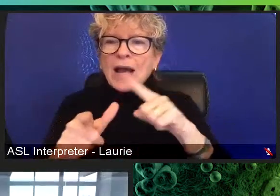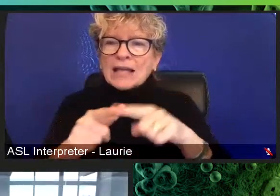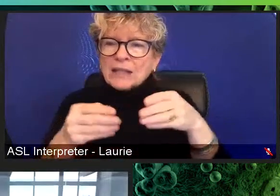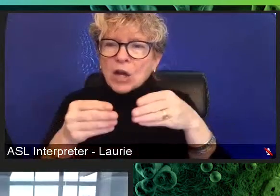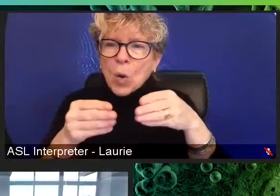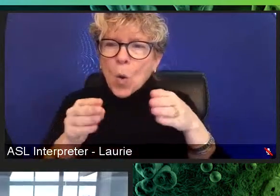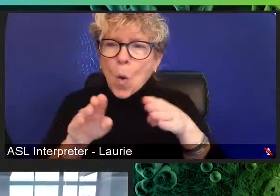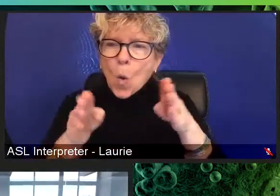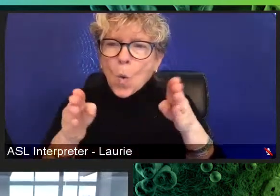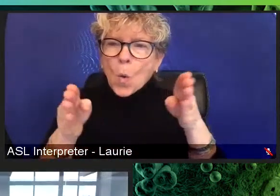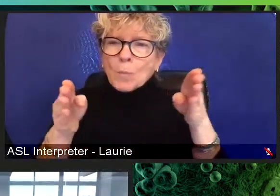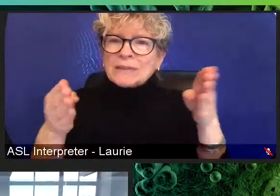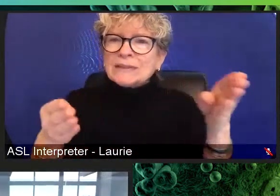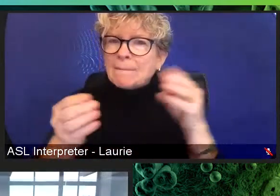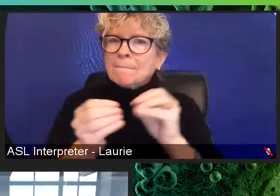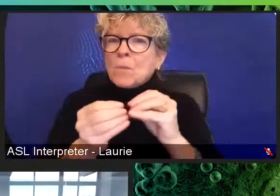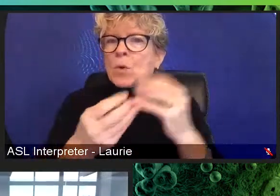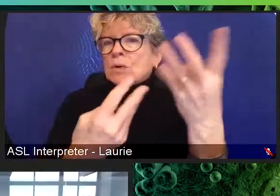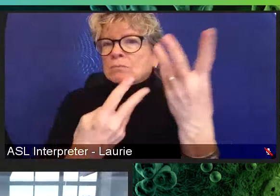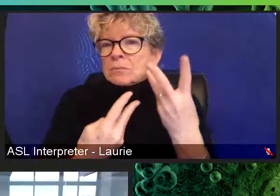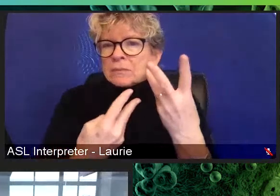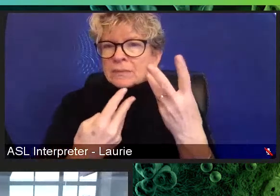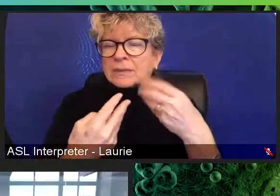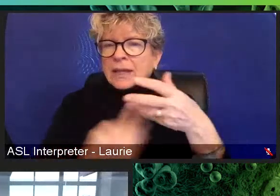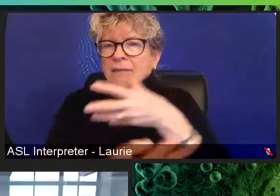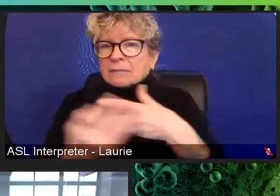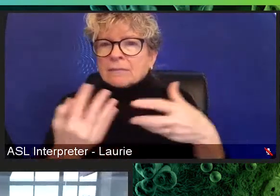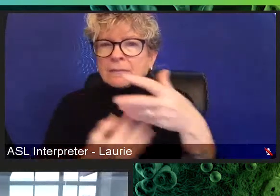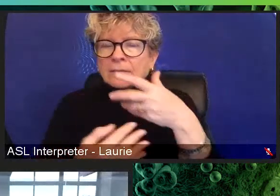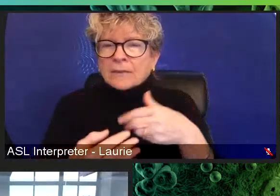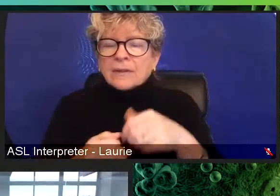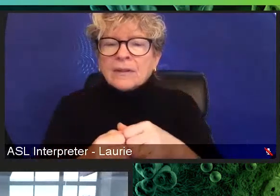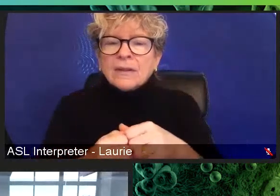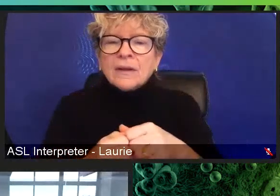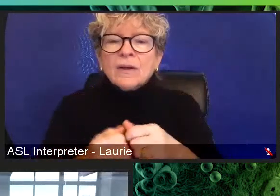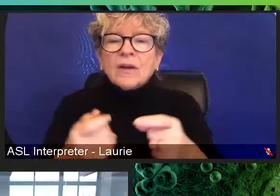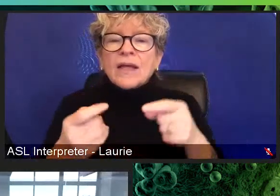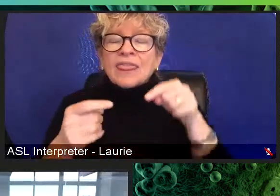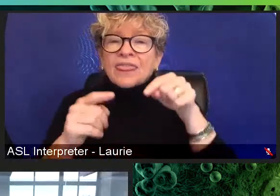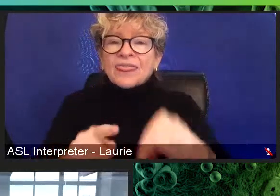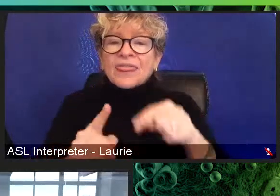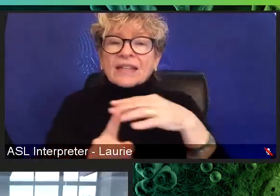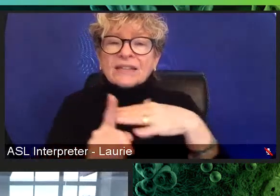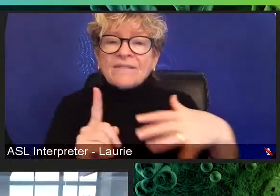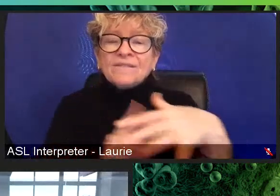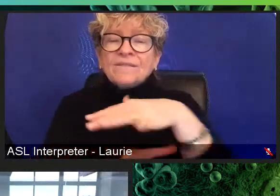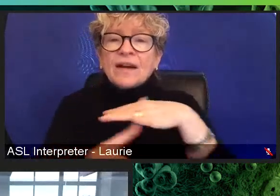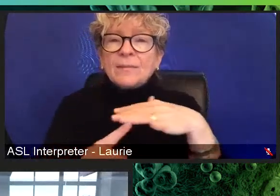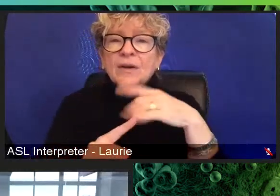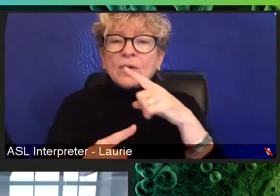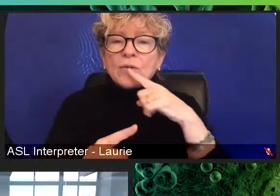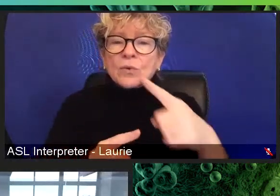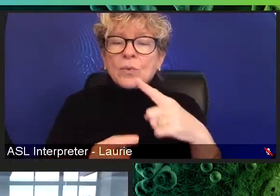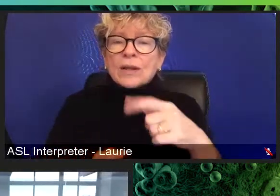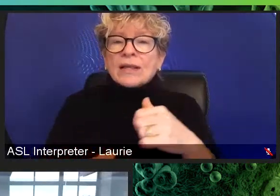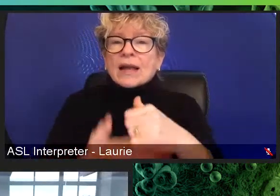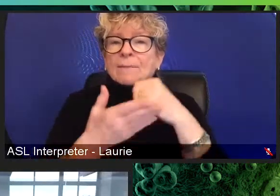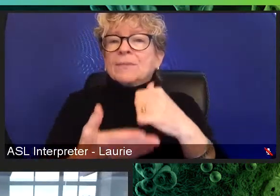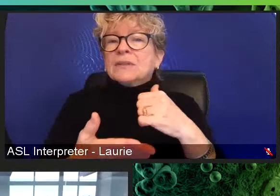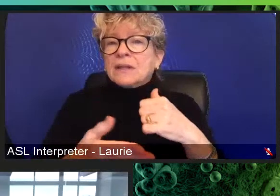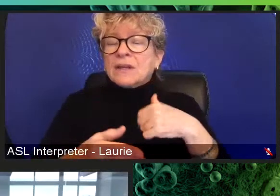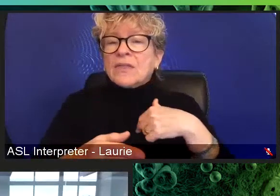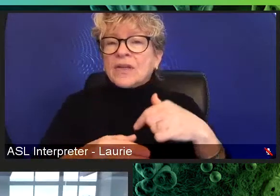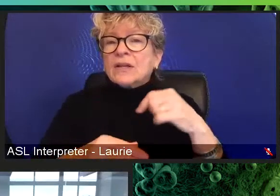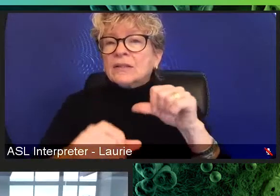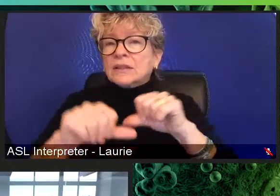that. I think being integrated in this kind of environment really accelerates the science even more because of the collaborative